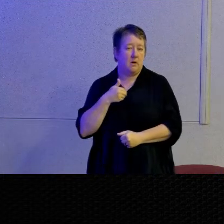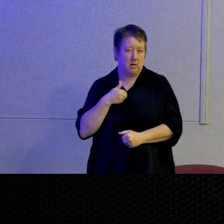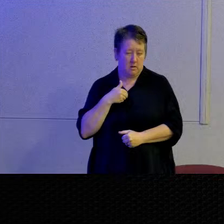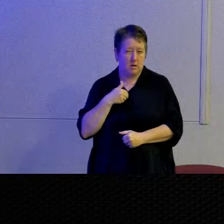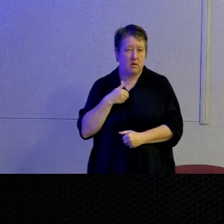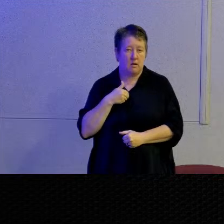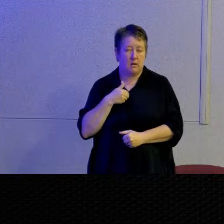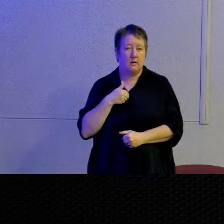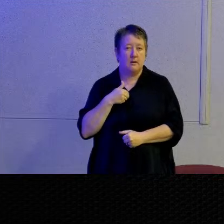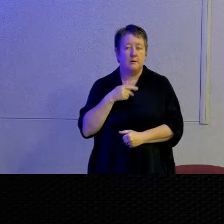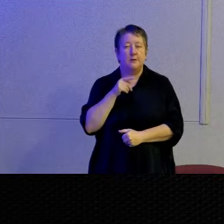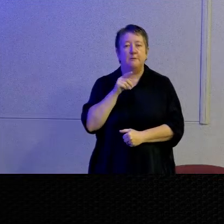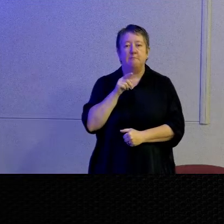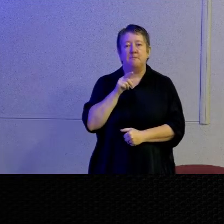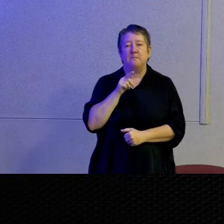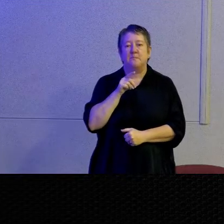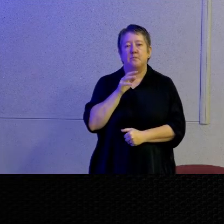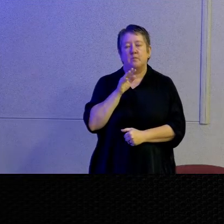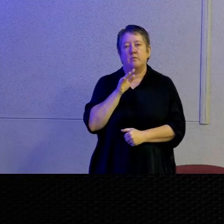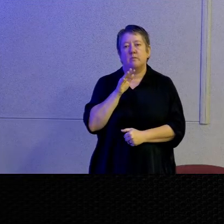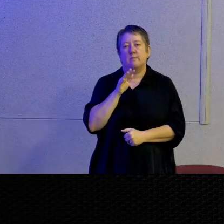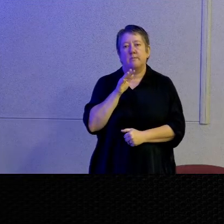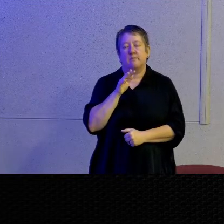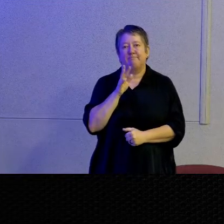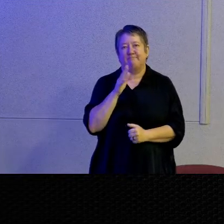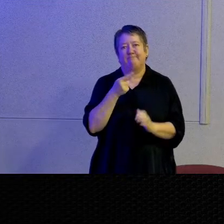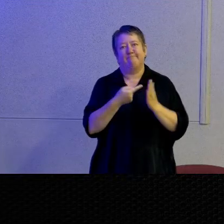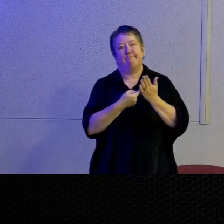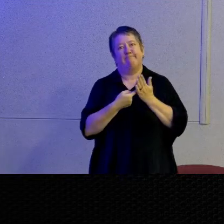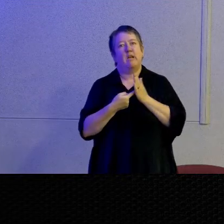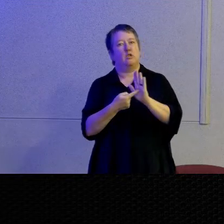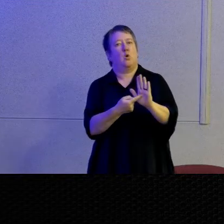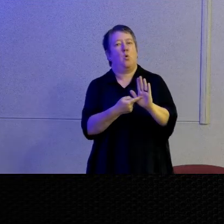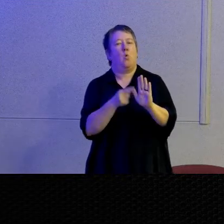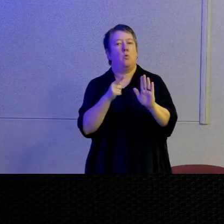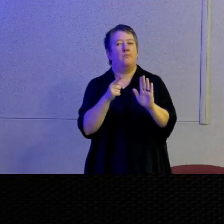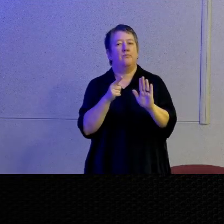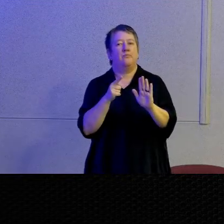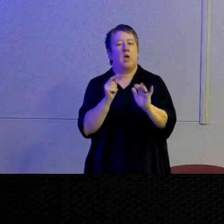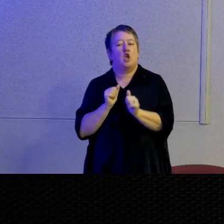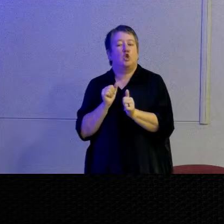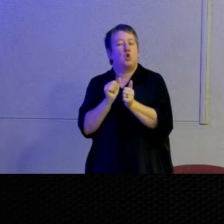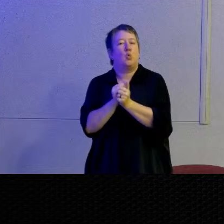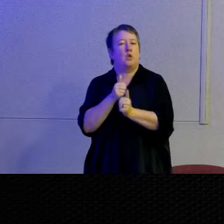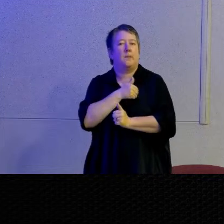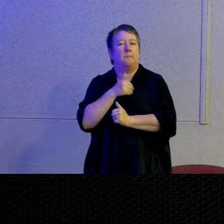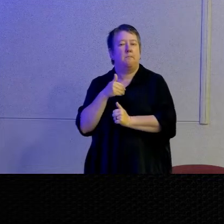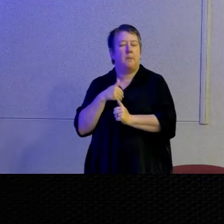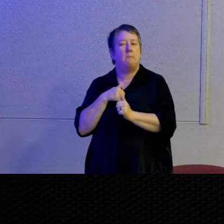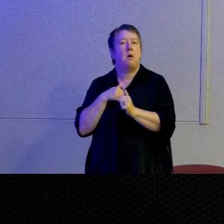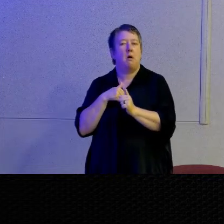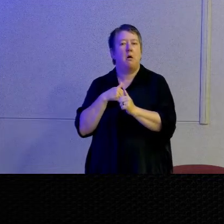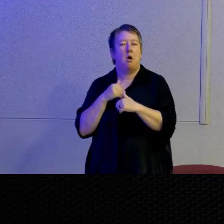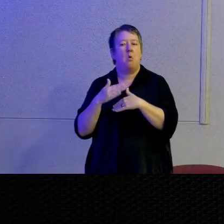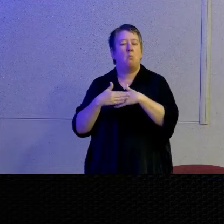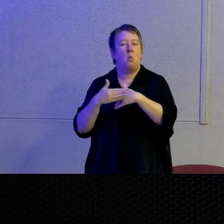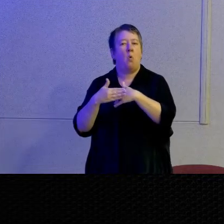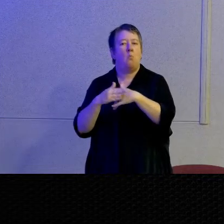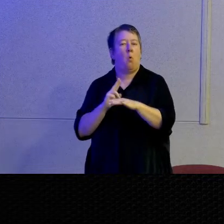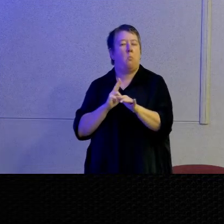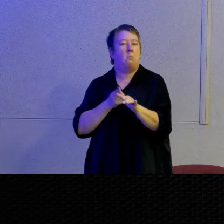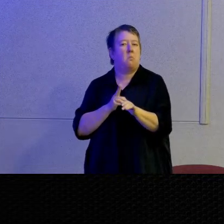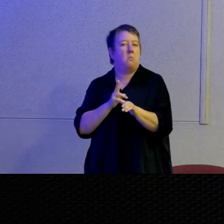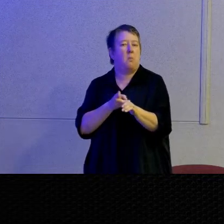Just to show that the actual membership of associate member states is enlarging. India and